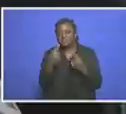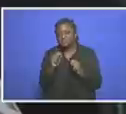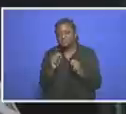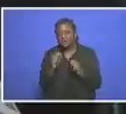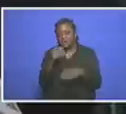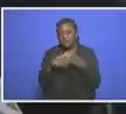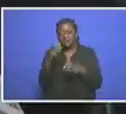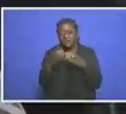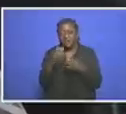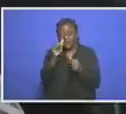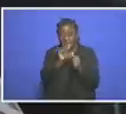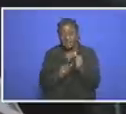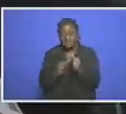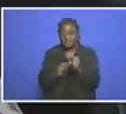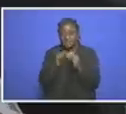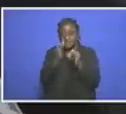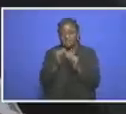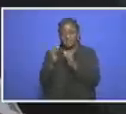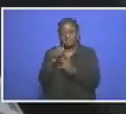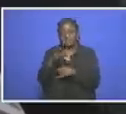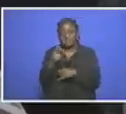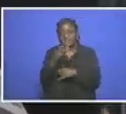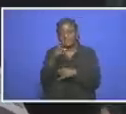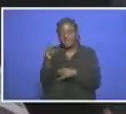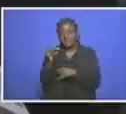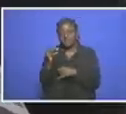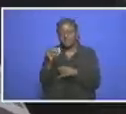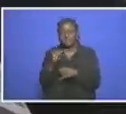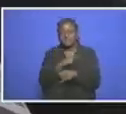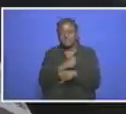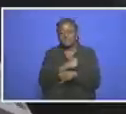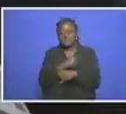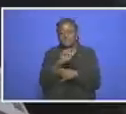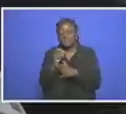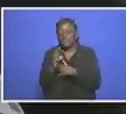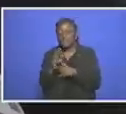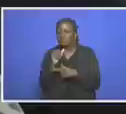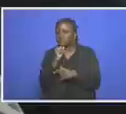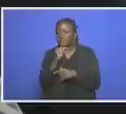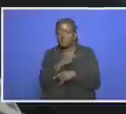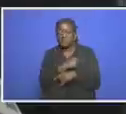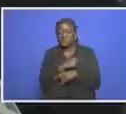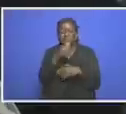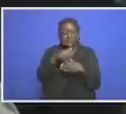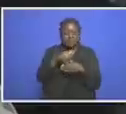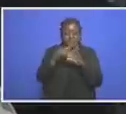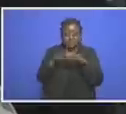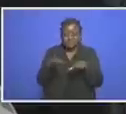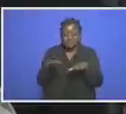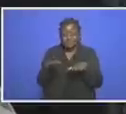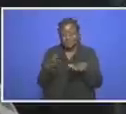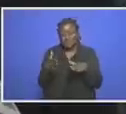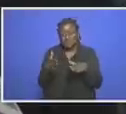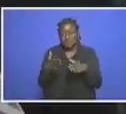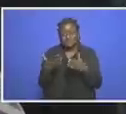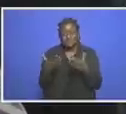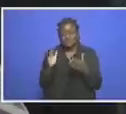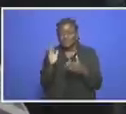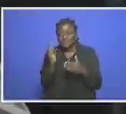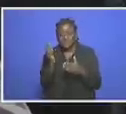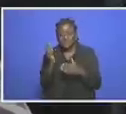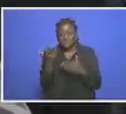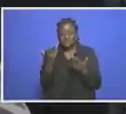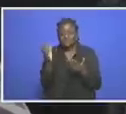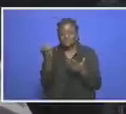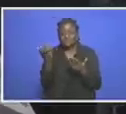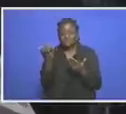then and this includes children, I mean, which is points out to a bit of the absurdity of it, and then once they're convicted, they're then deported. Well,